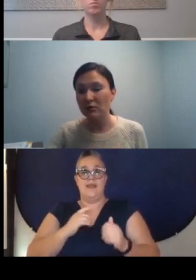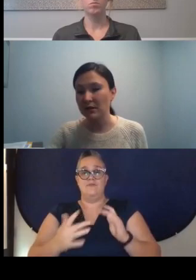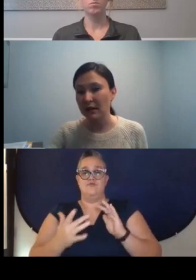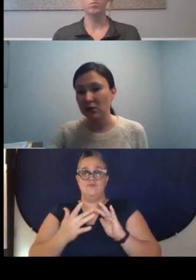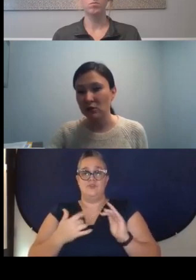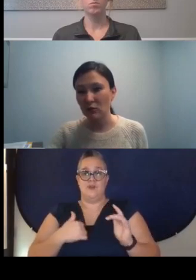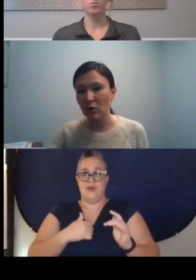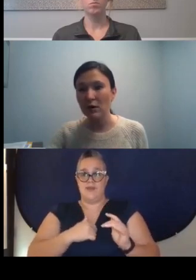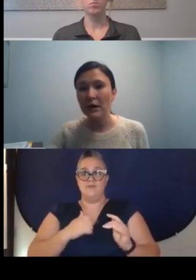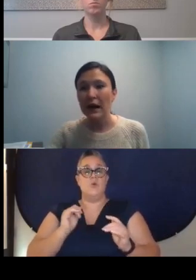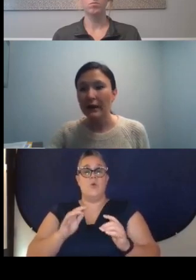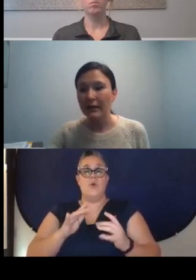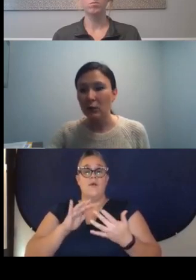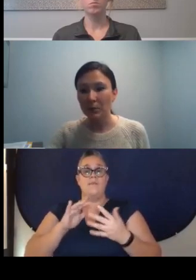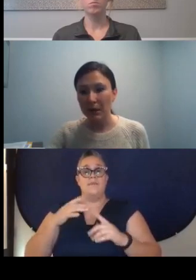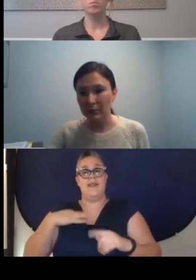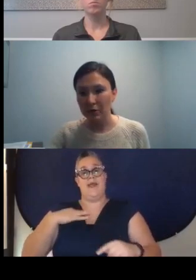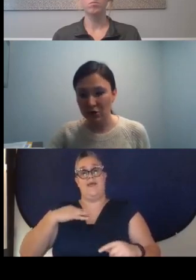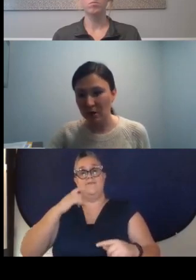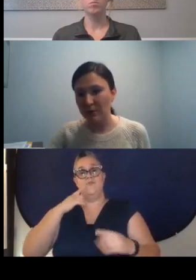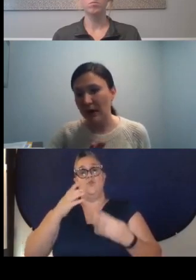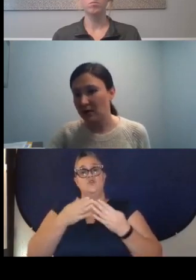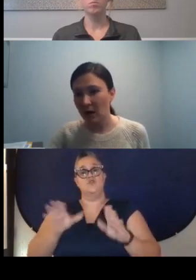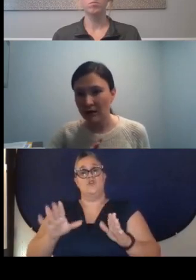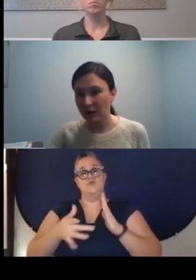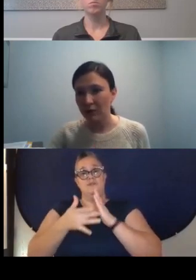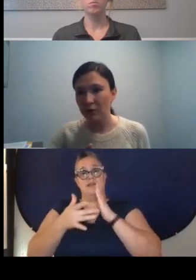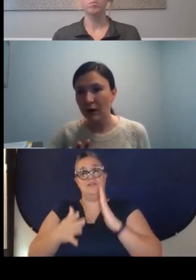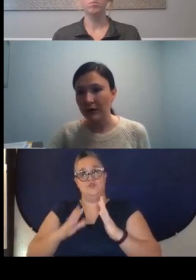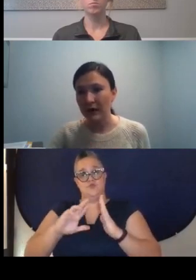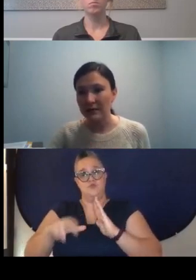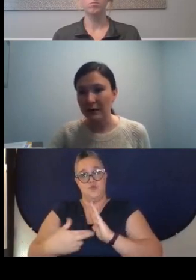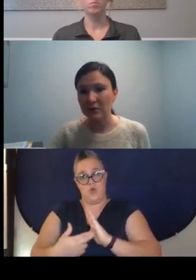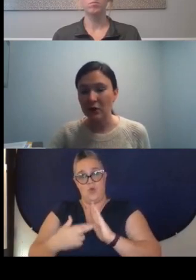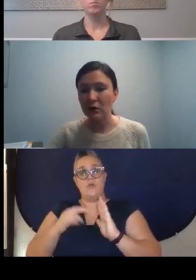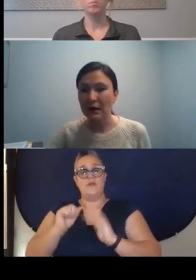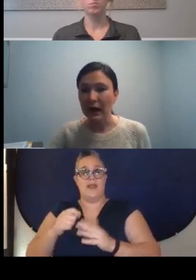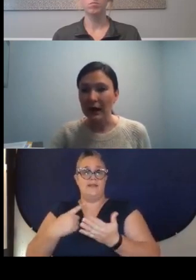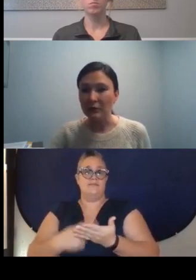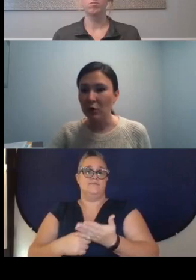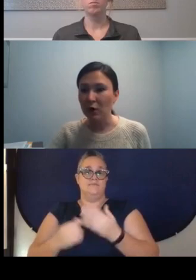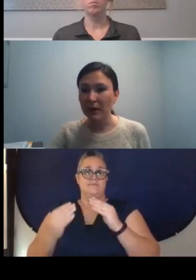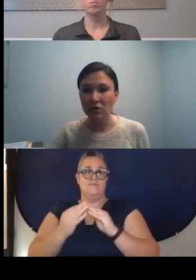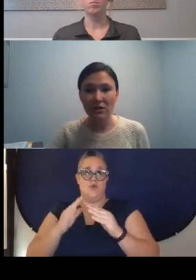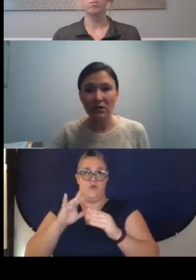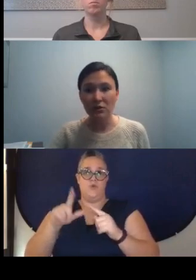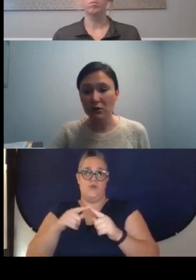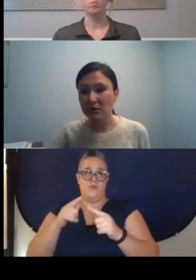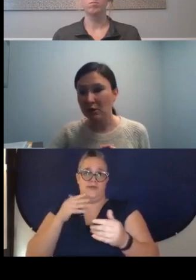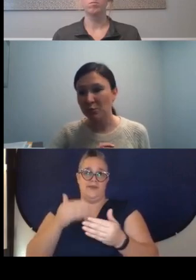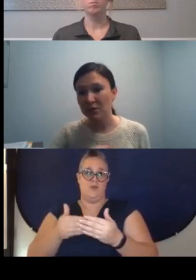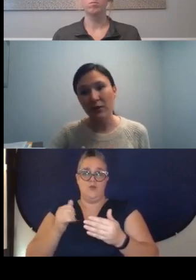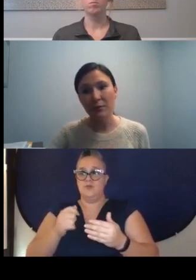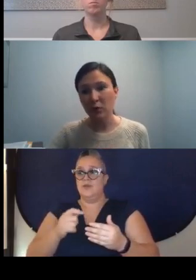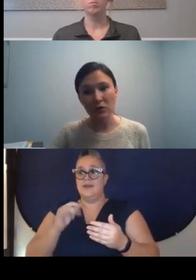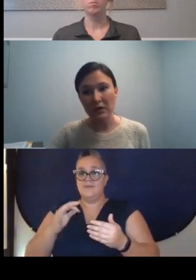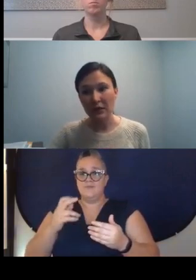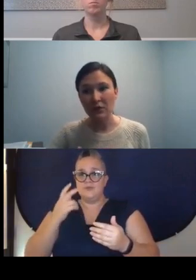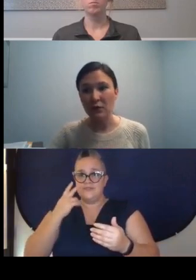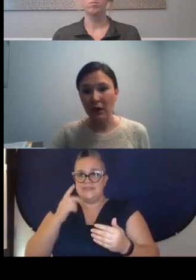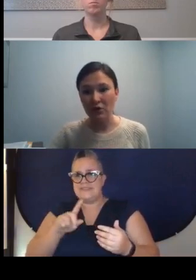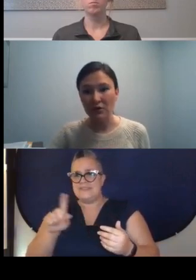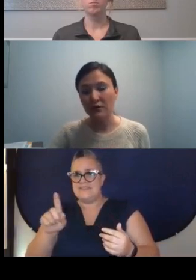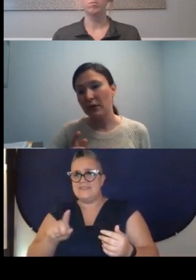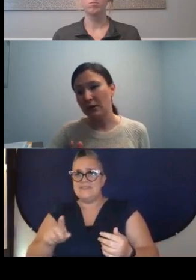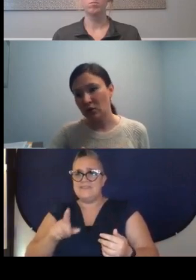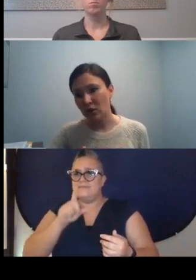apply to the general technician role, and then we'll be able to determine that and talk that through at that time. So don't worry about just because you don't see a specific posting